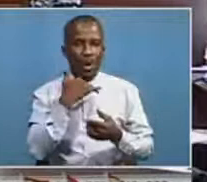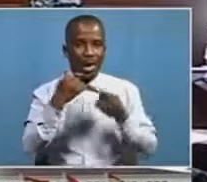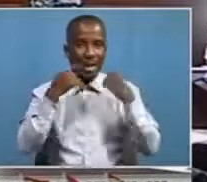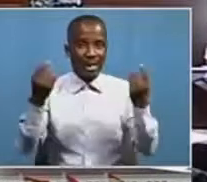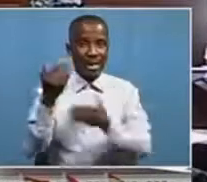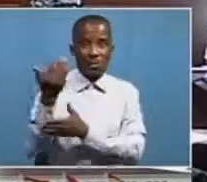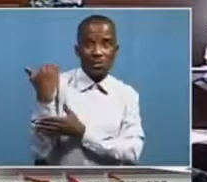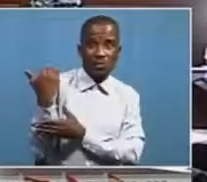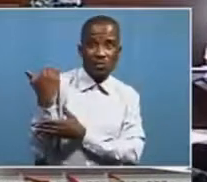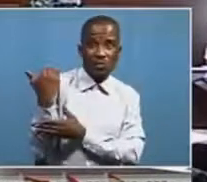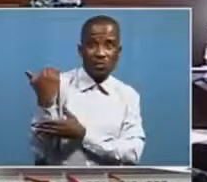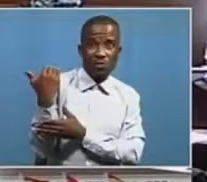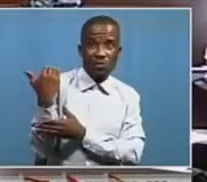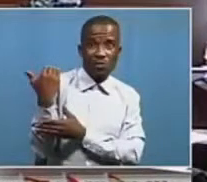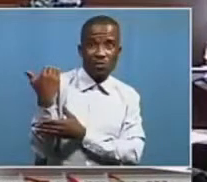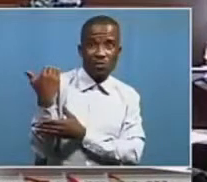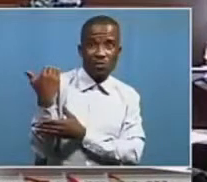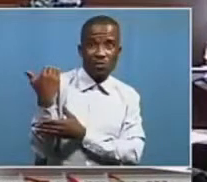of